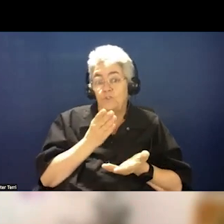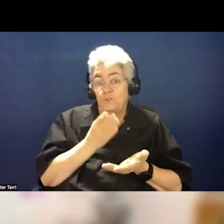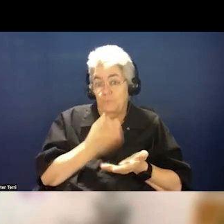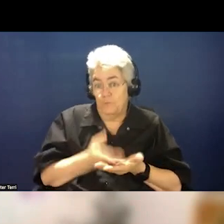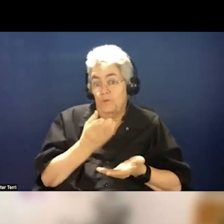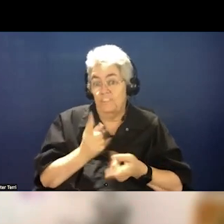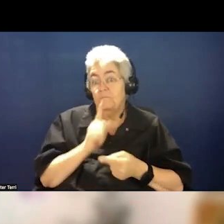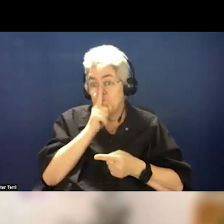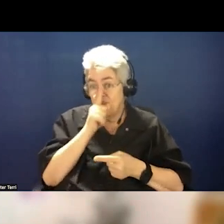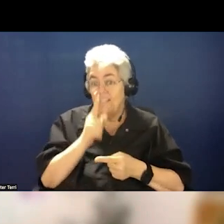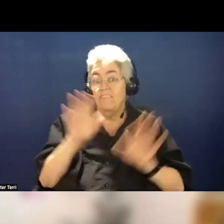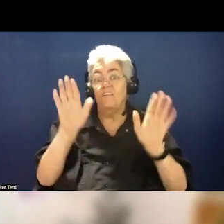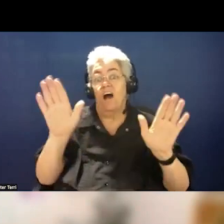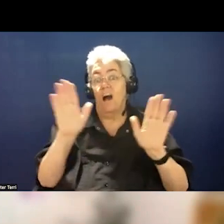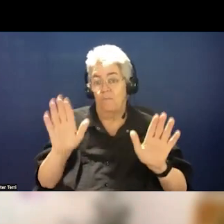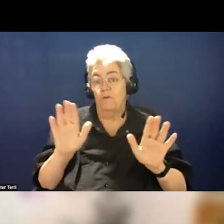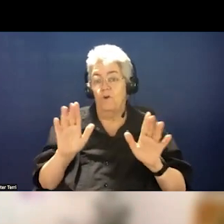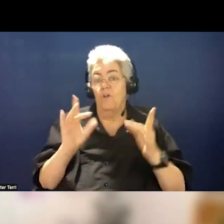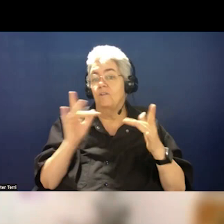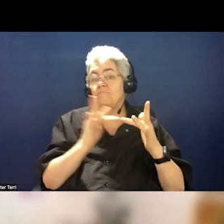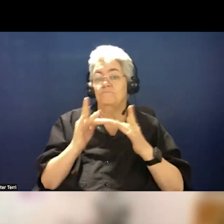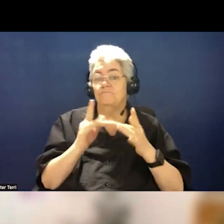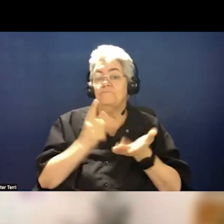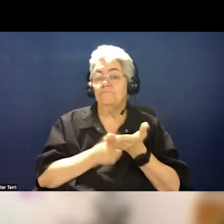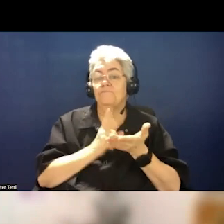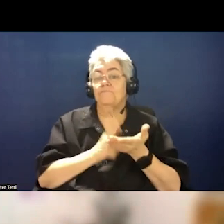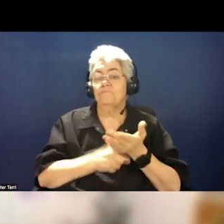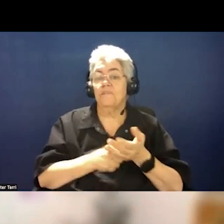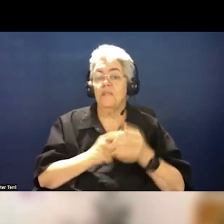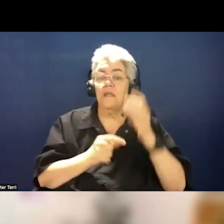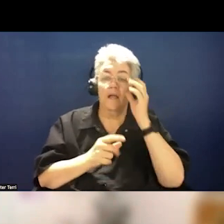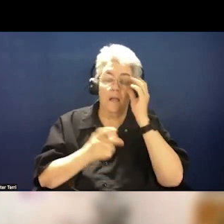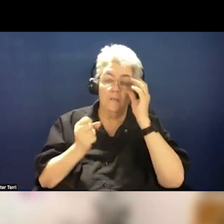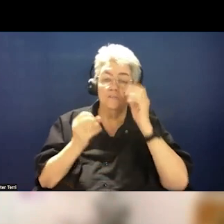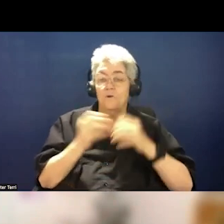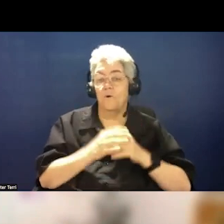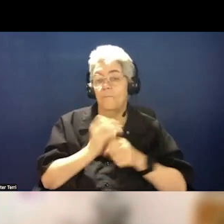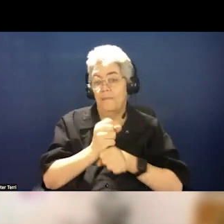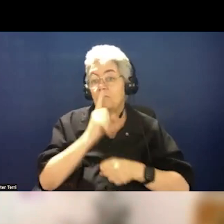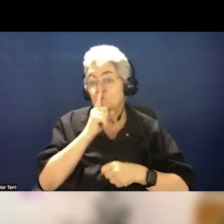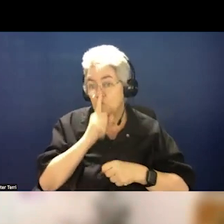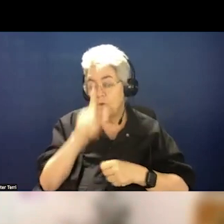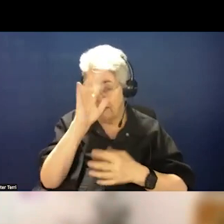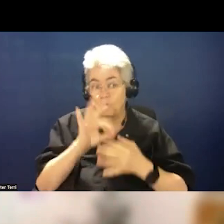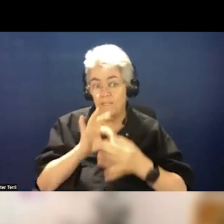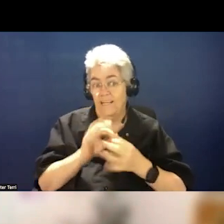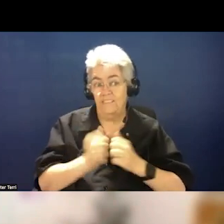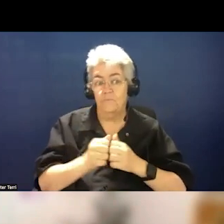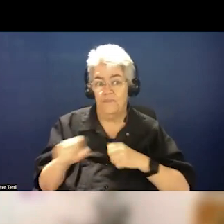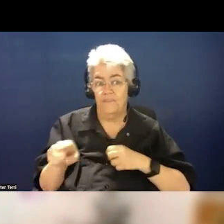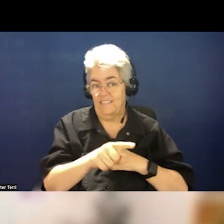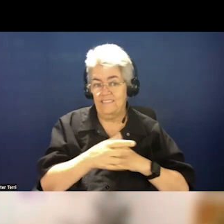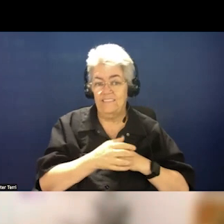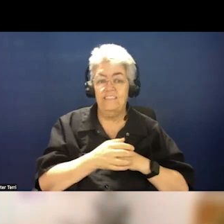a phenomenal connections to make. So guys, be sure to be connected with this. Again,